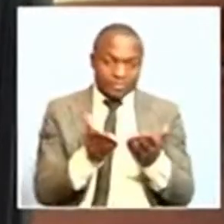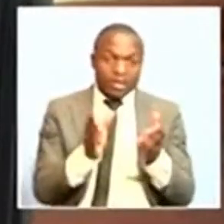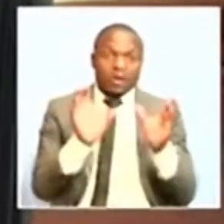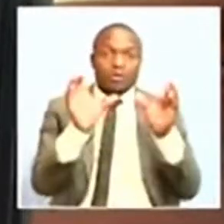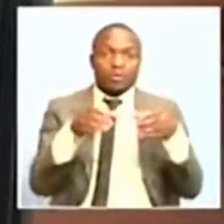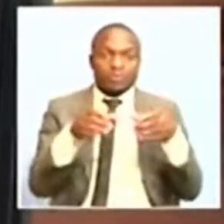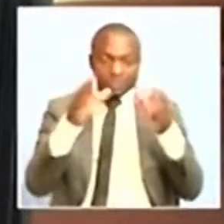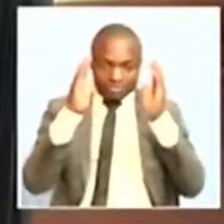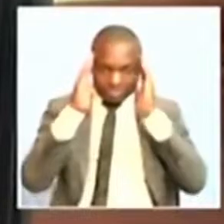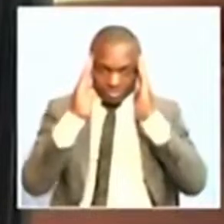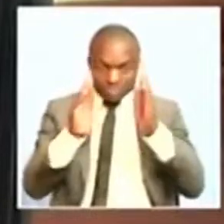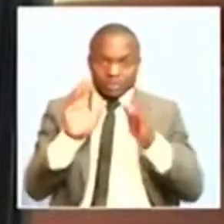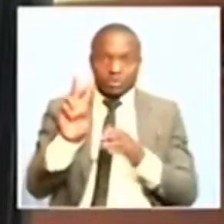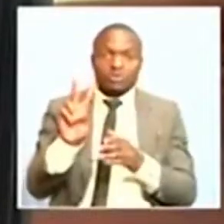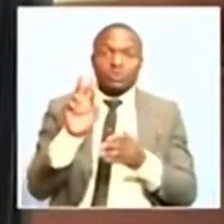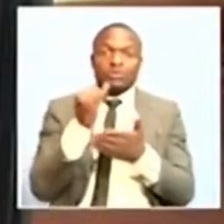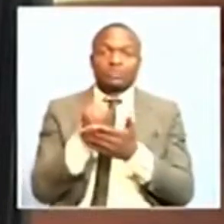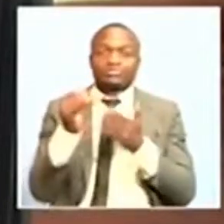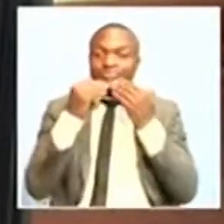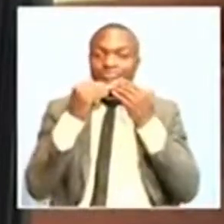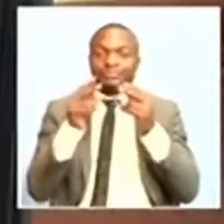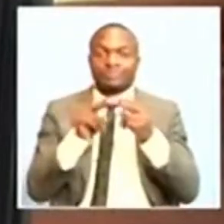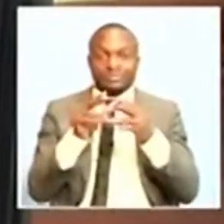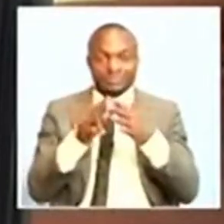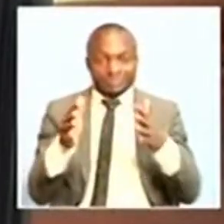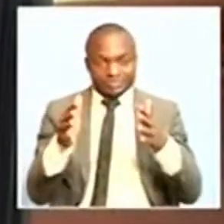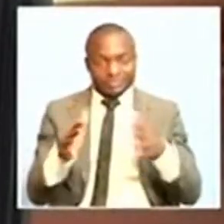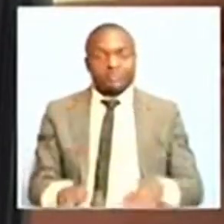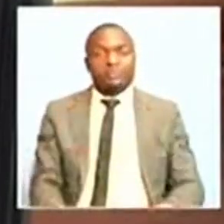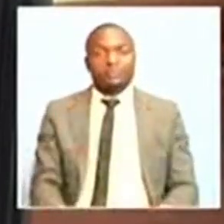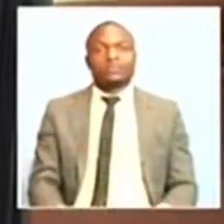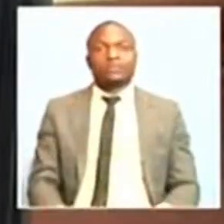committee's attention those two issues. Thank you very much.